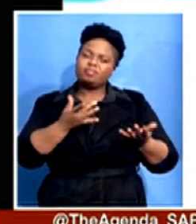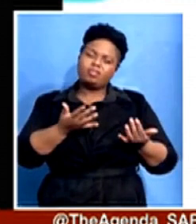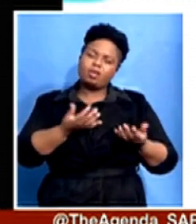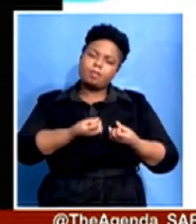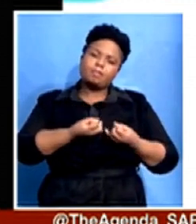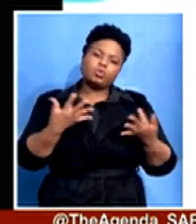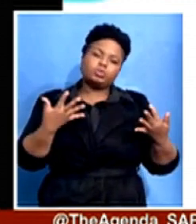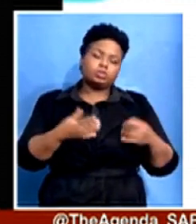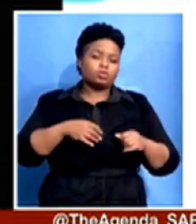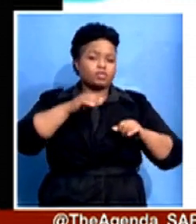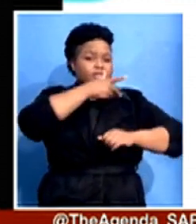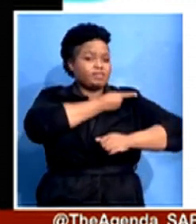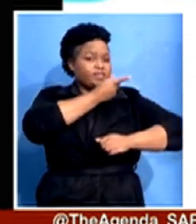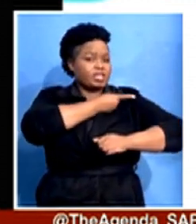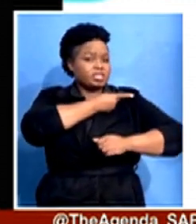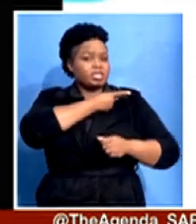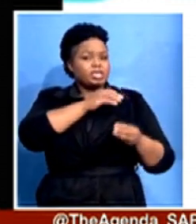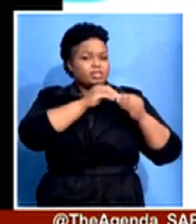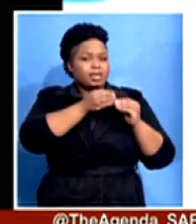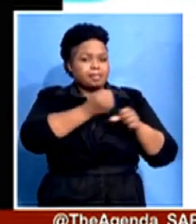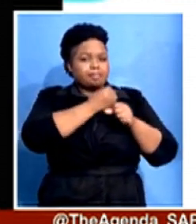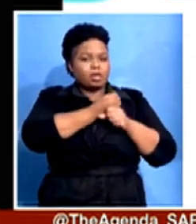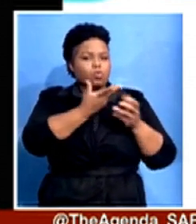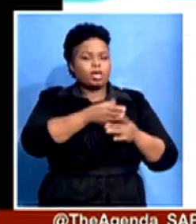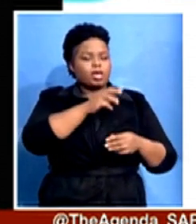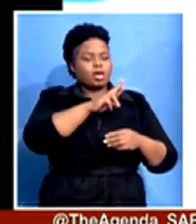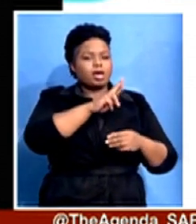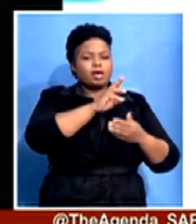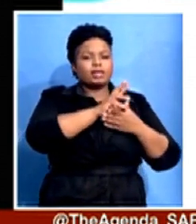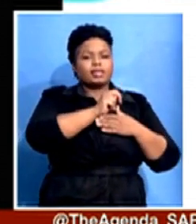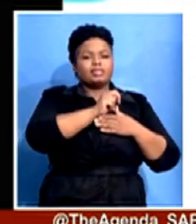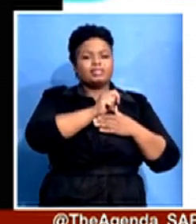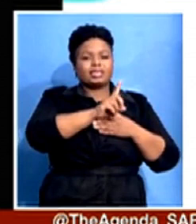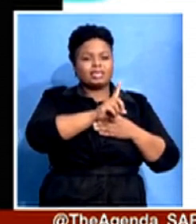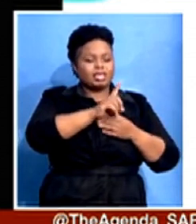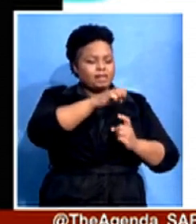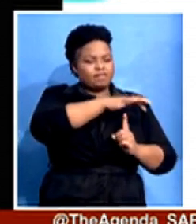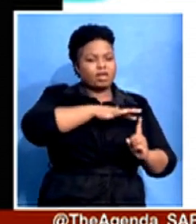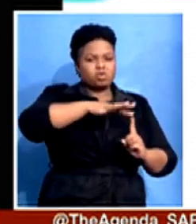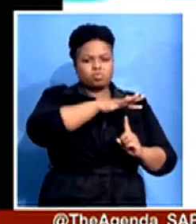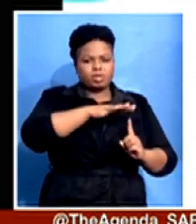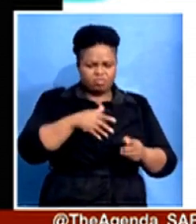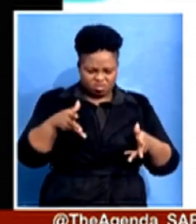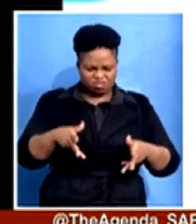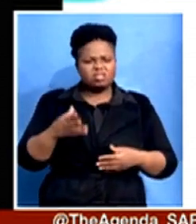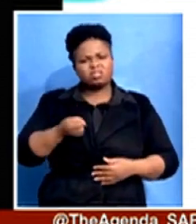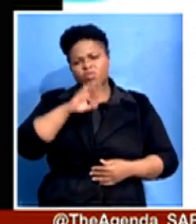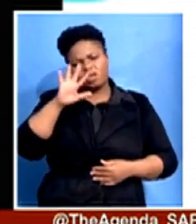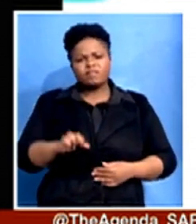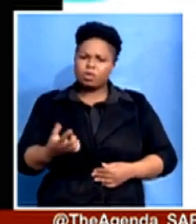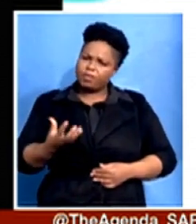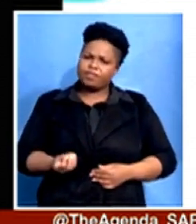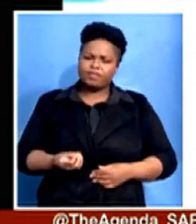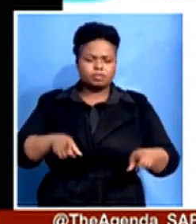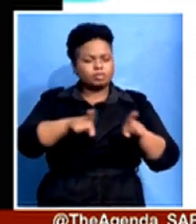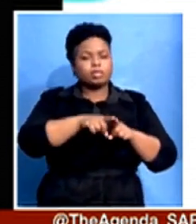in R&D environments. And these are the environments that we have in the country. If you look at the Pfizer vaccine developed by BioNTech